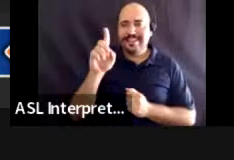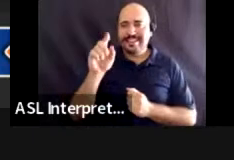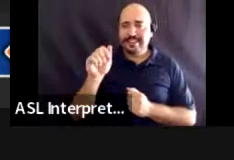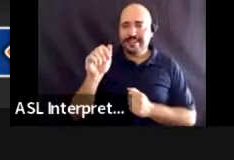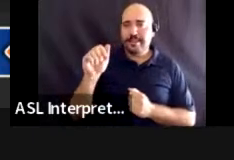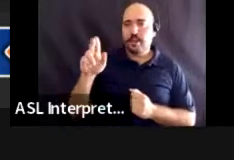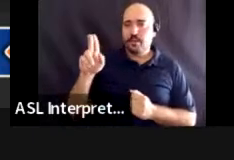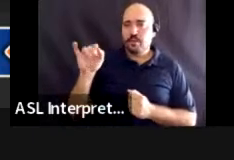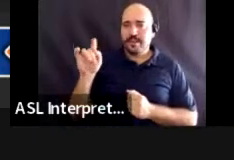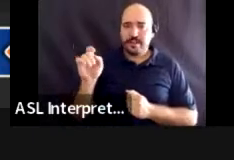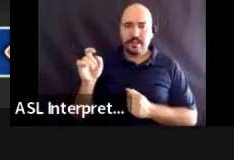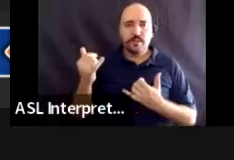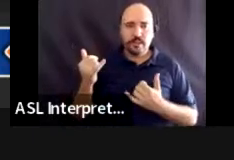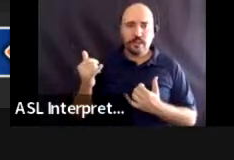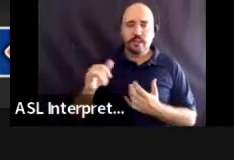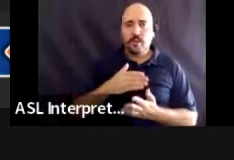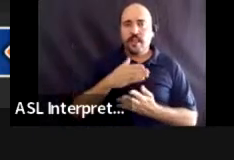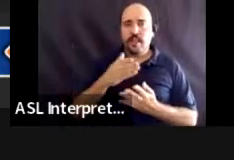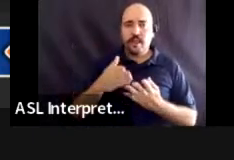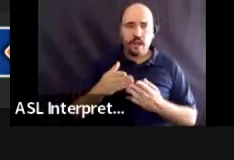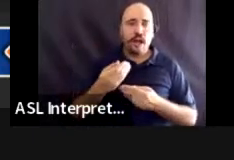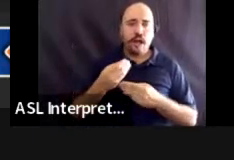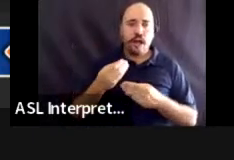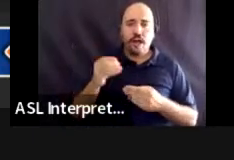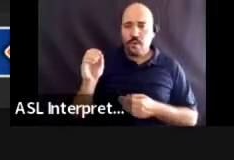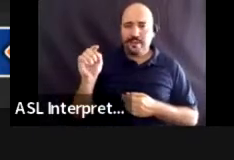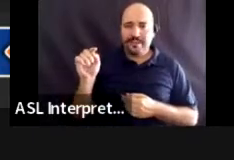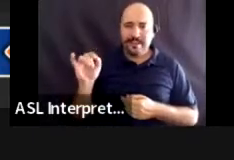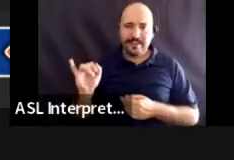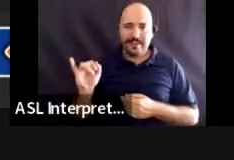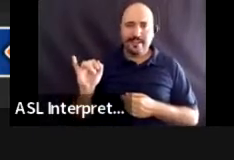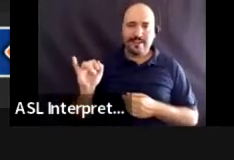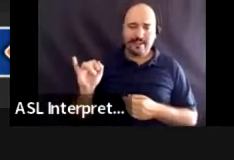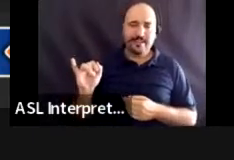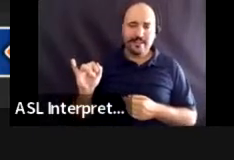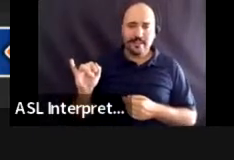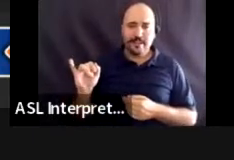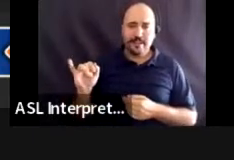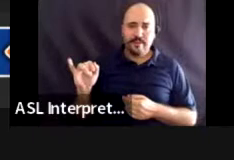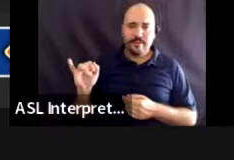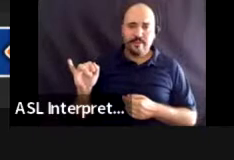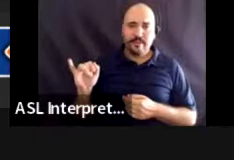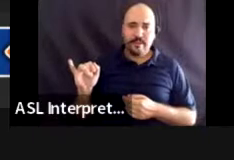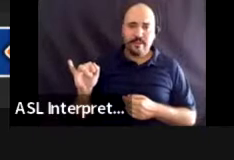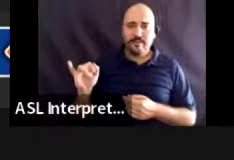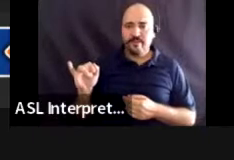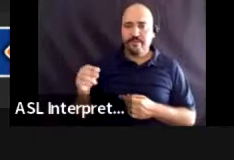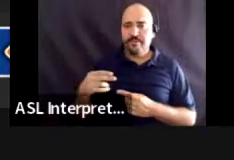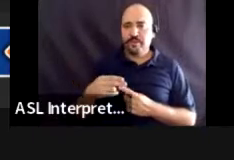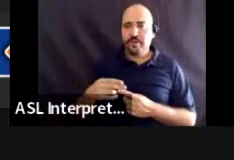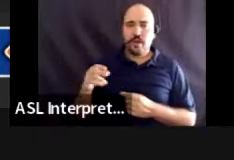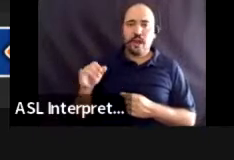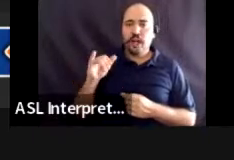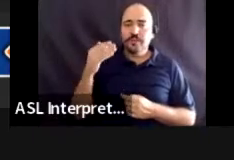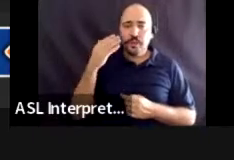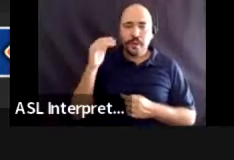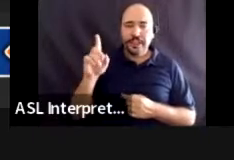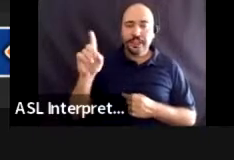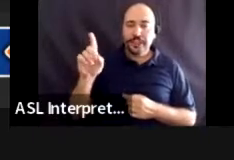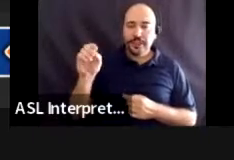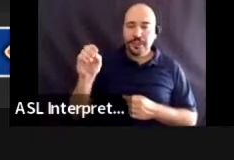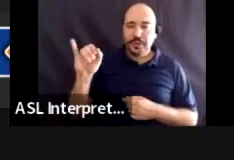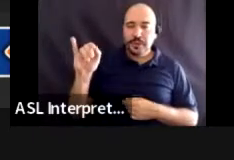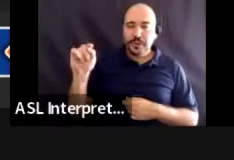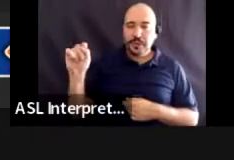as well as Office of Tech Innovation, otherwise known as DO-IT, Department of Information Technology